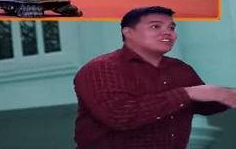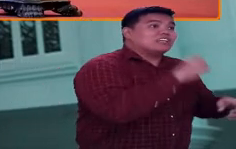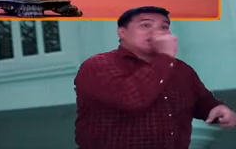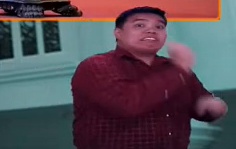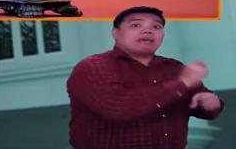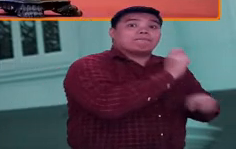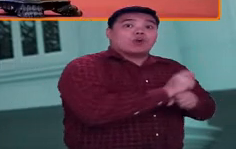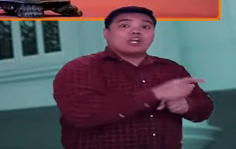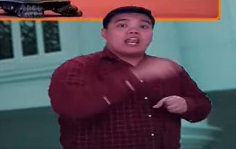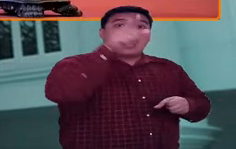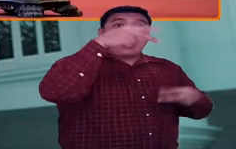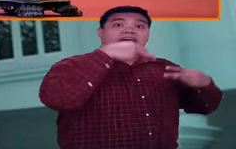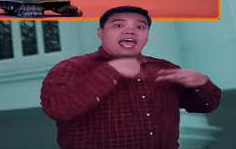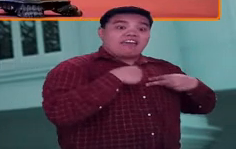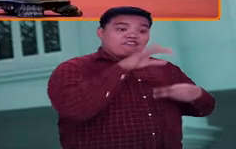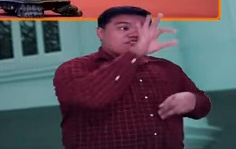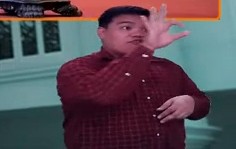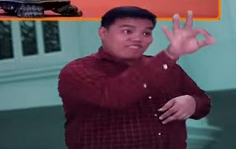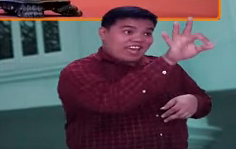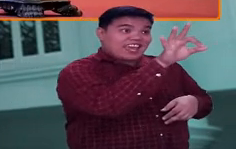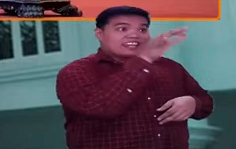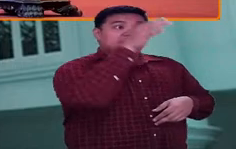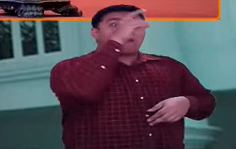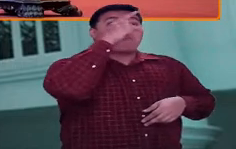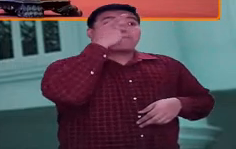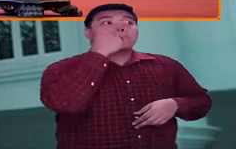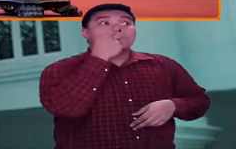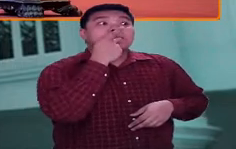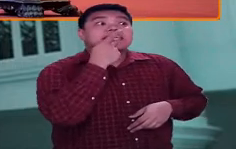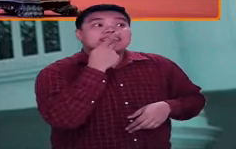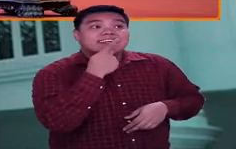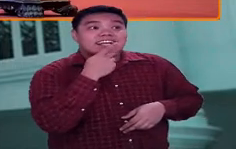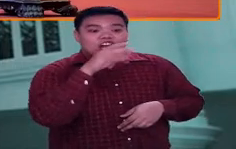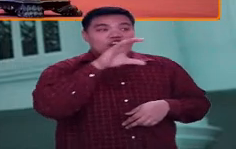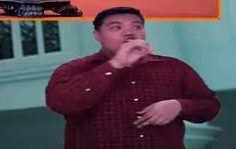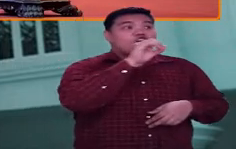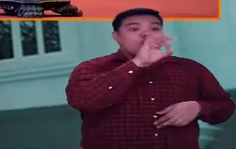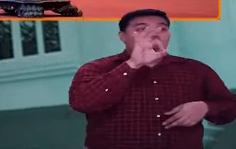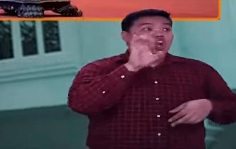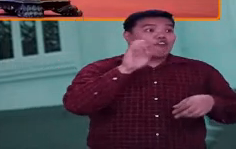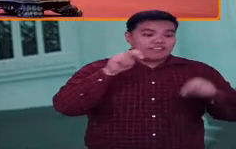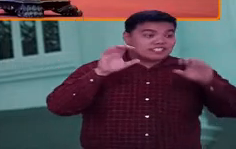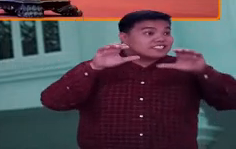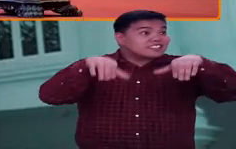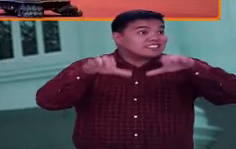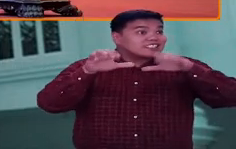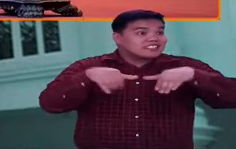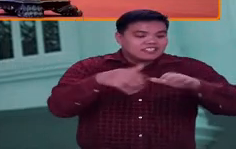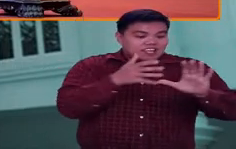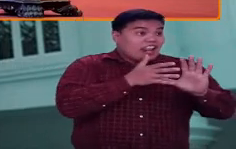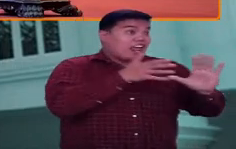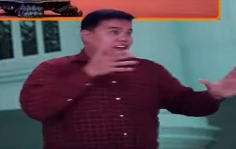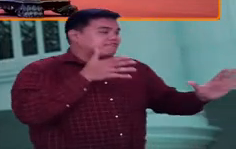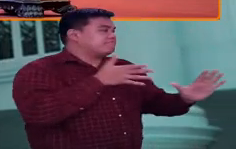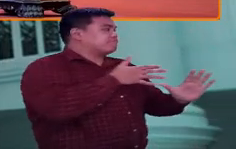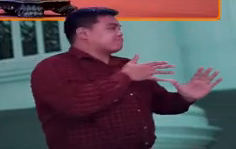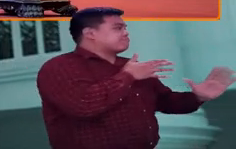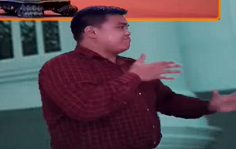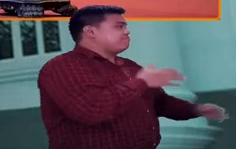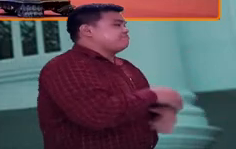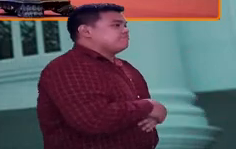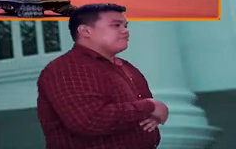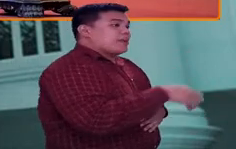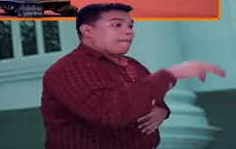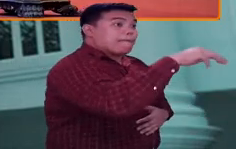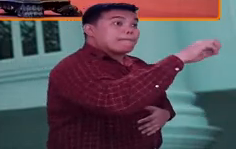this temple are 9 pink coffins. And they line up. And when it's your turn, you go to